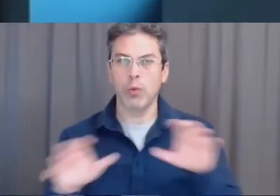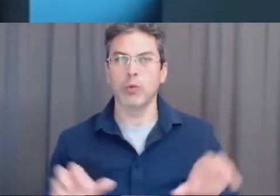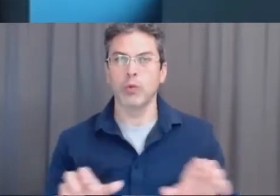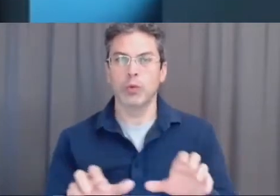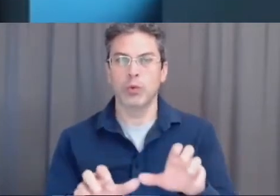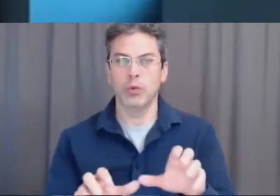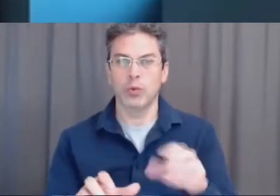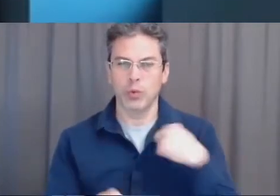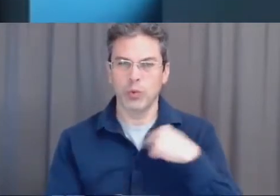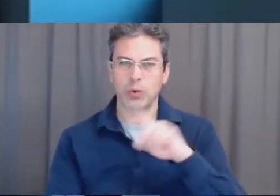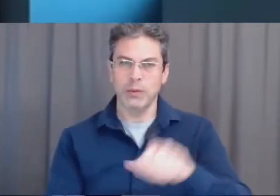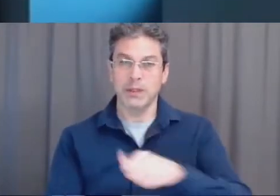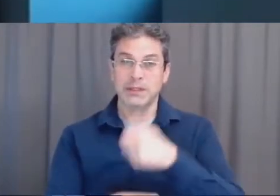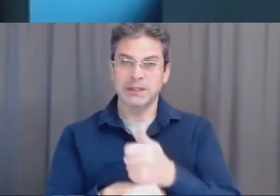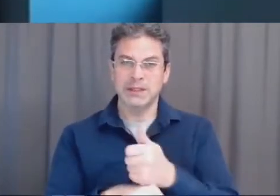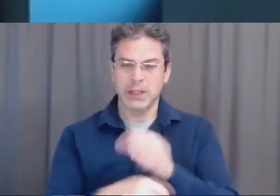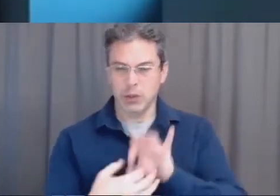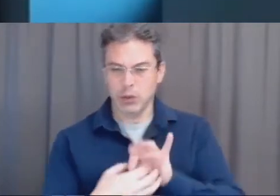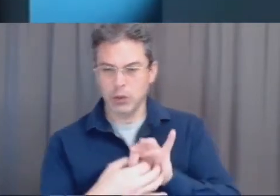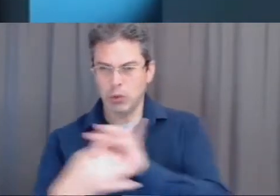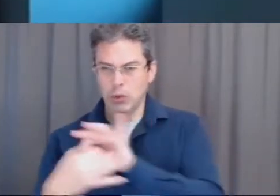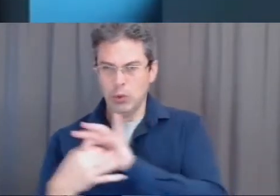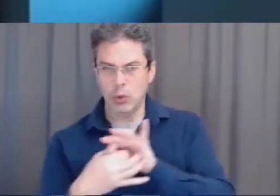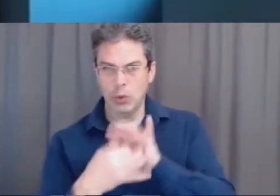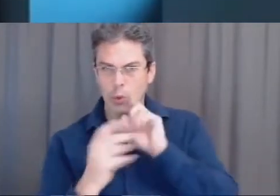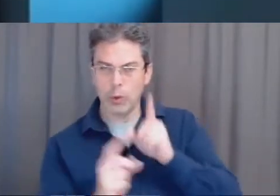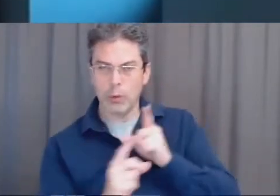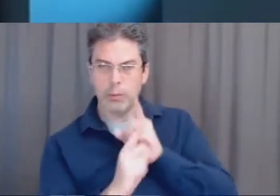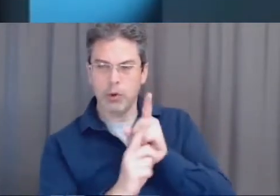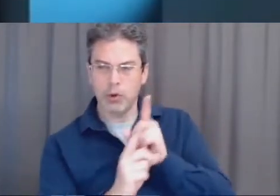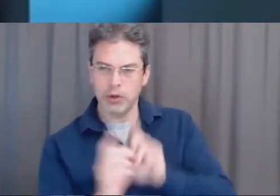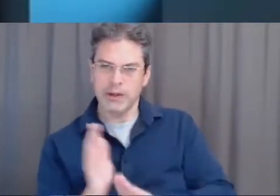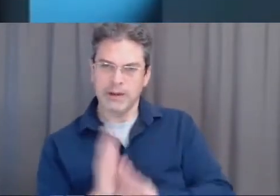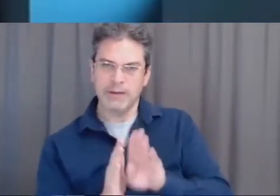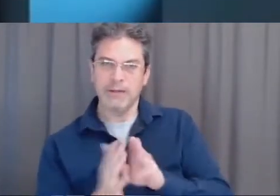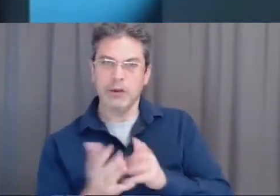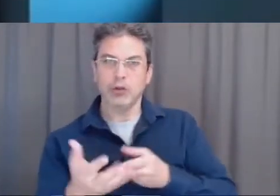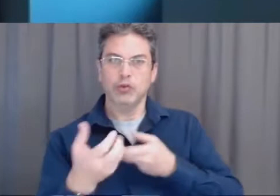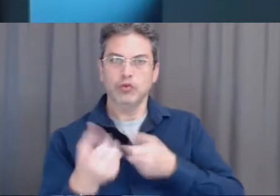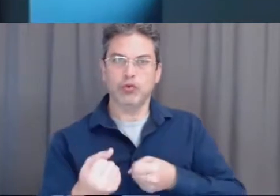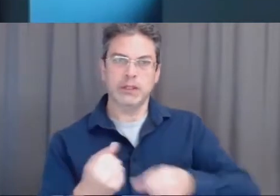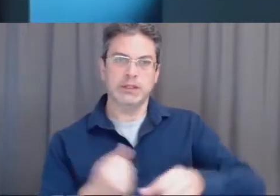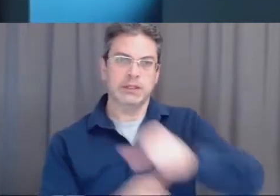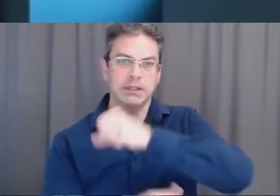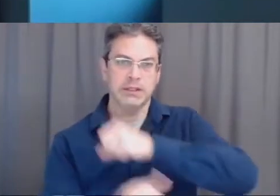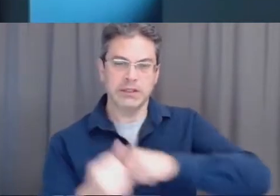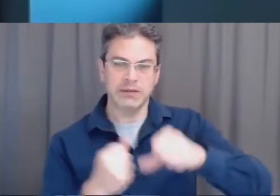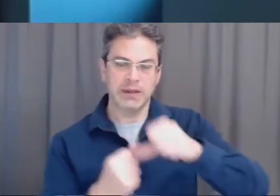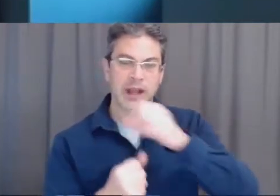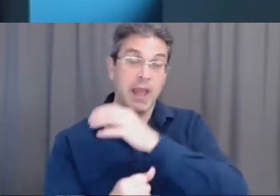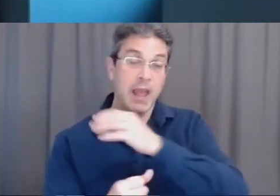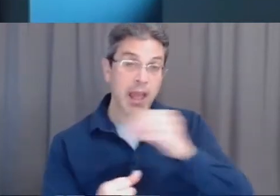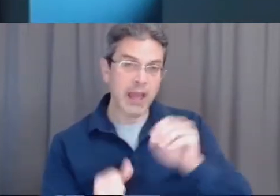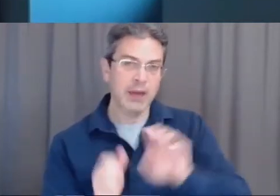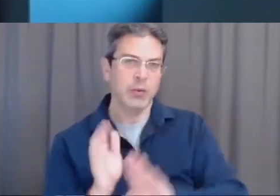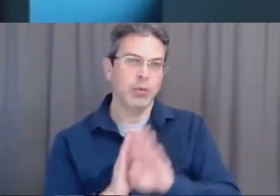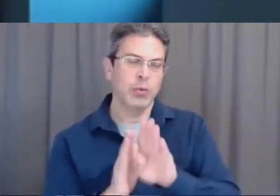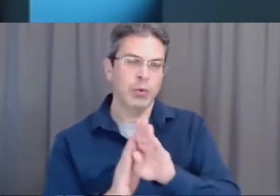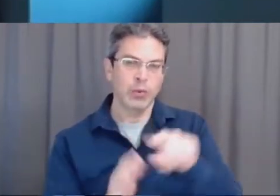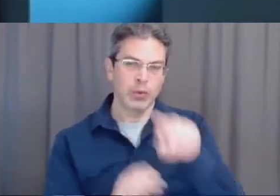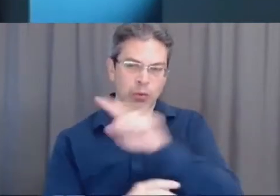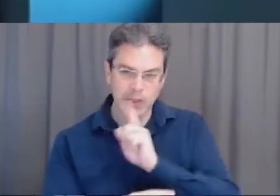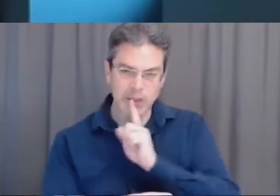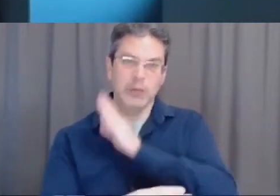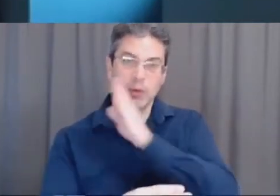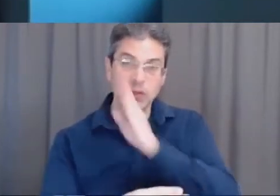unity of purpose, to repair trust, and to rebuild the resolve to push back against